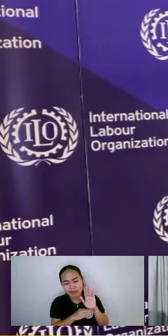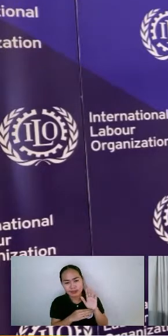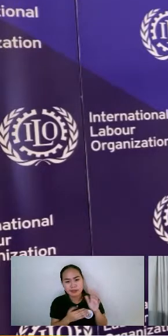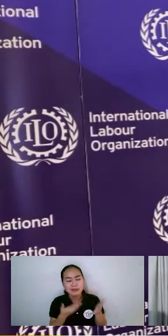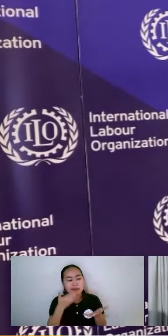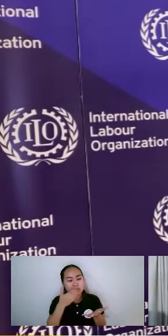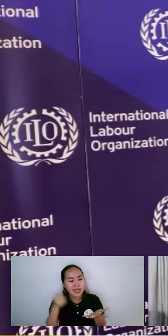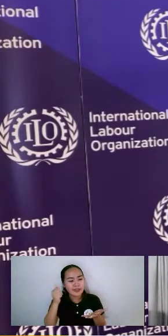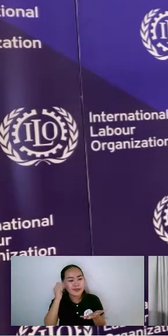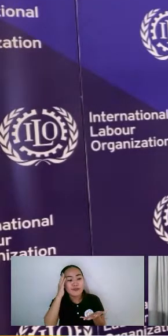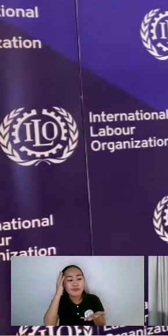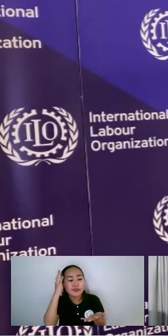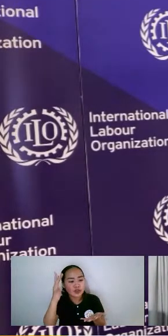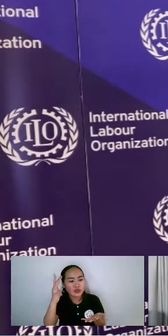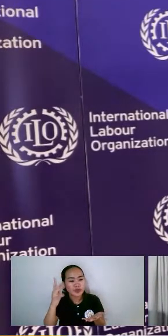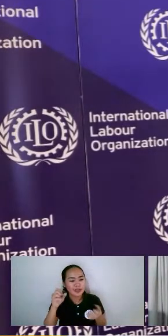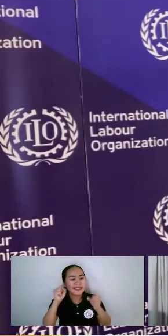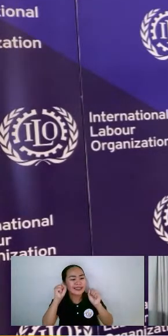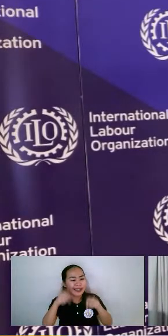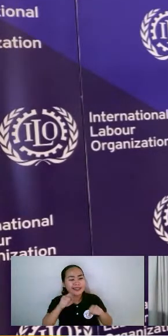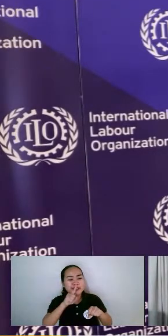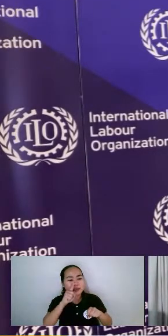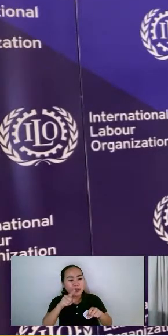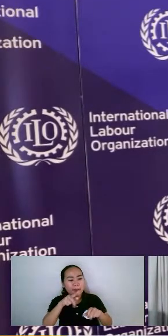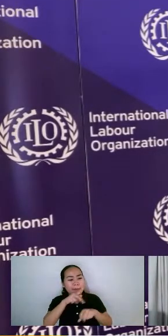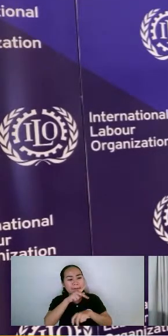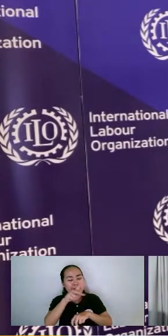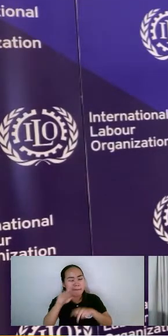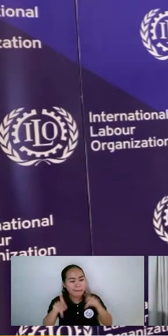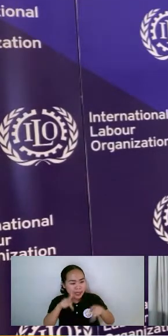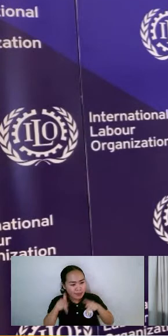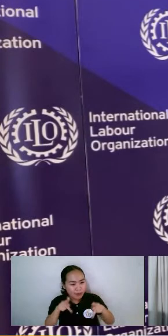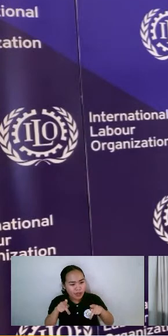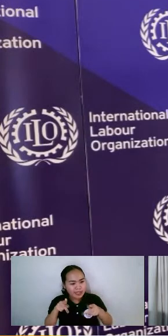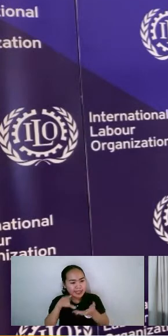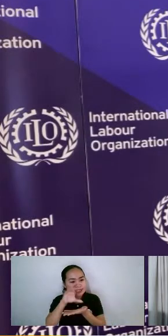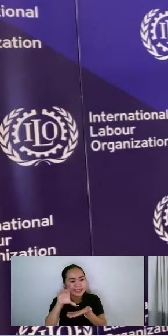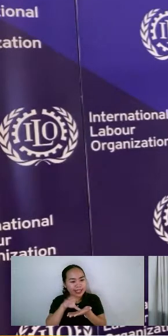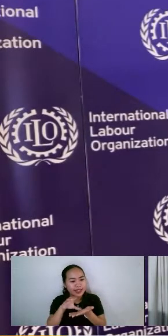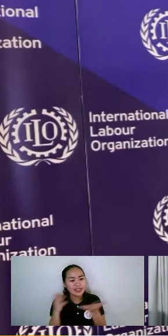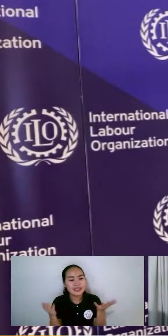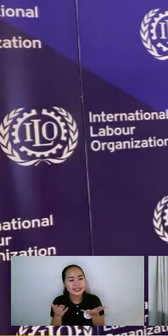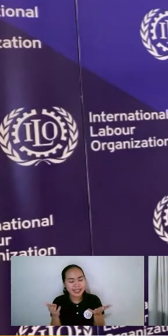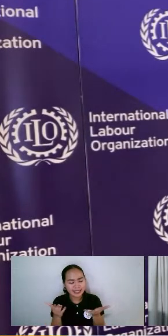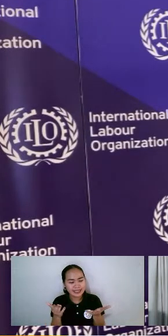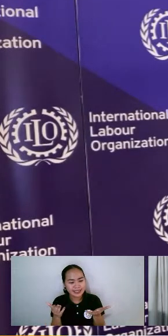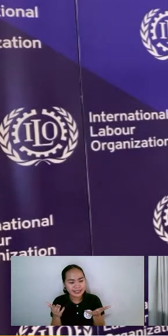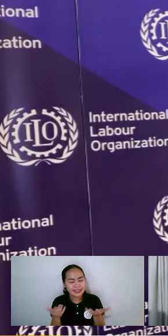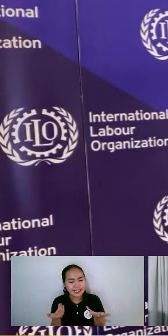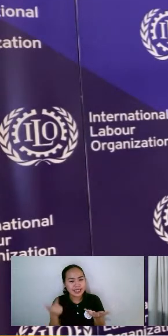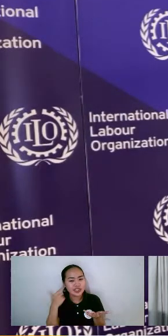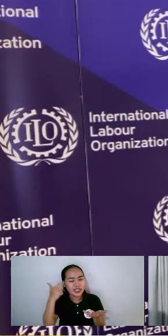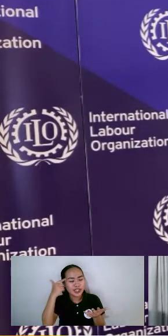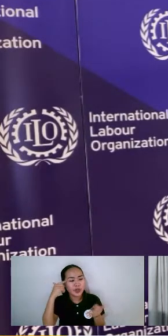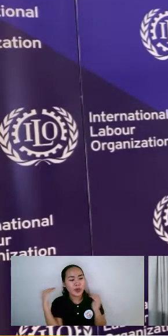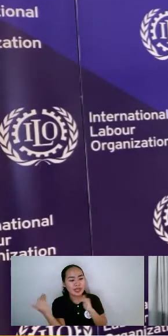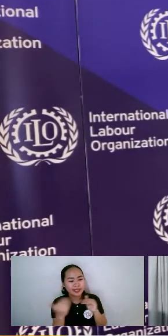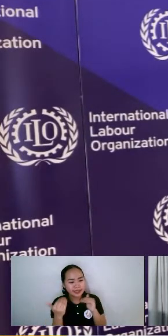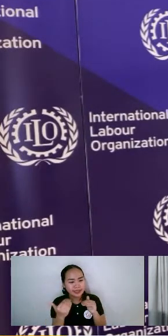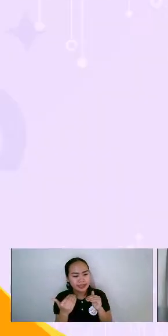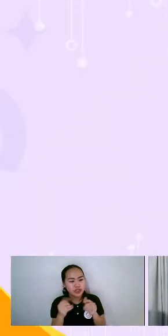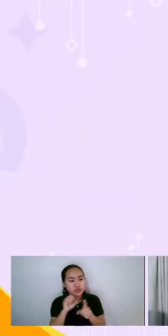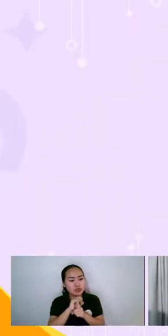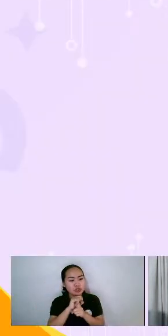work with the people at the center through gender equality, social justice, and decent work.